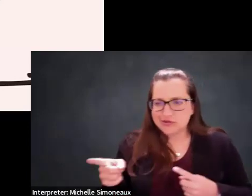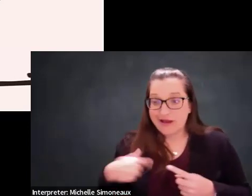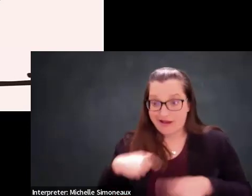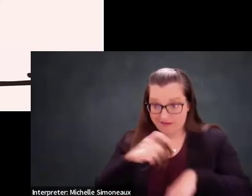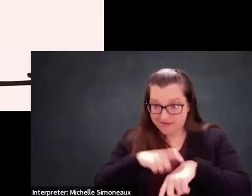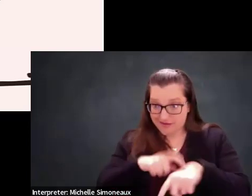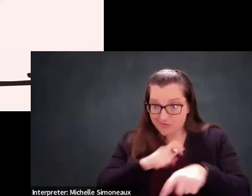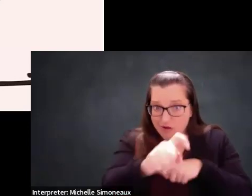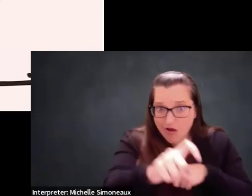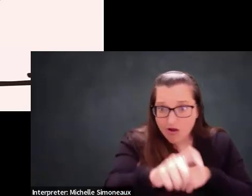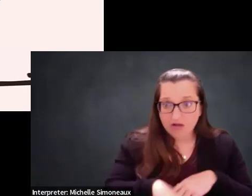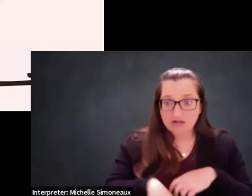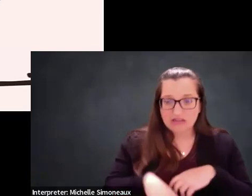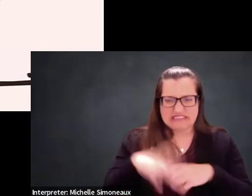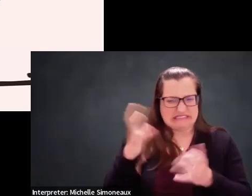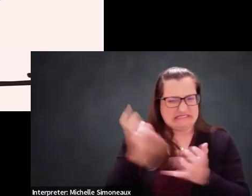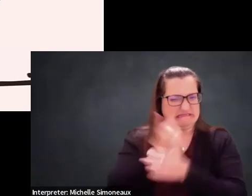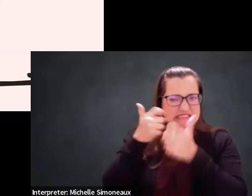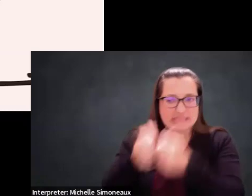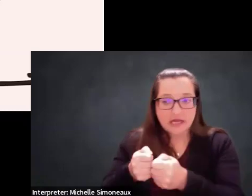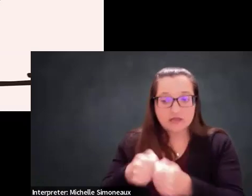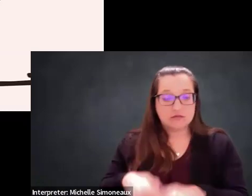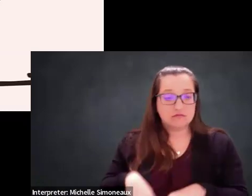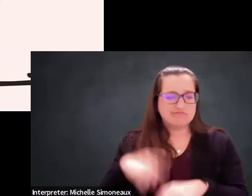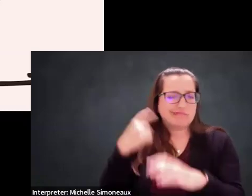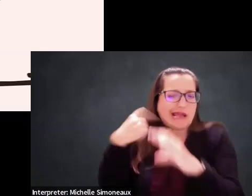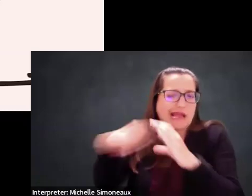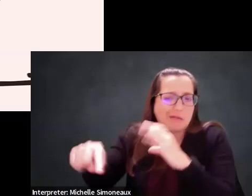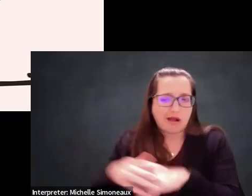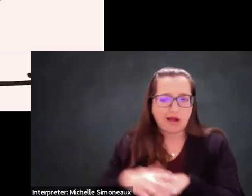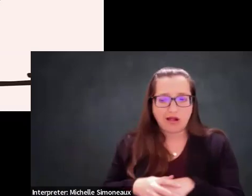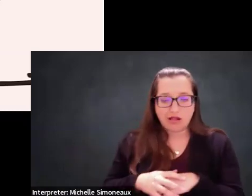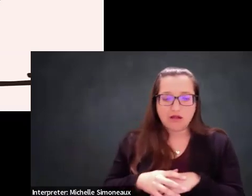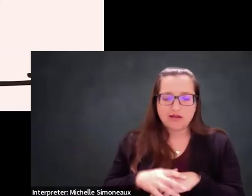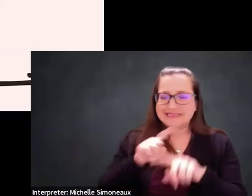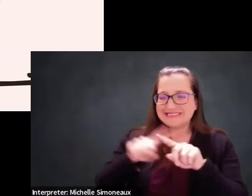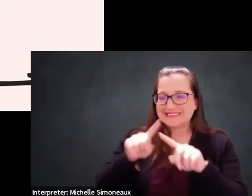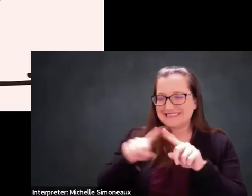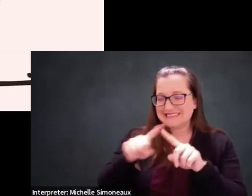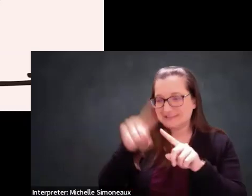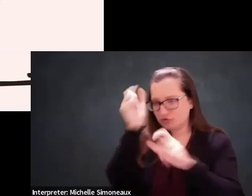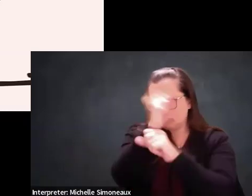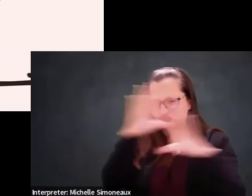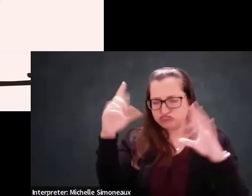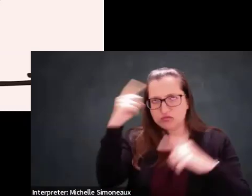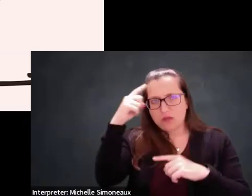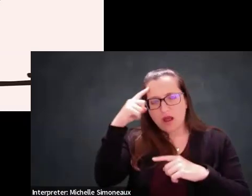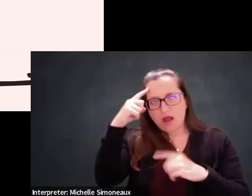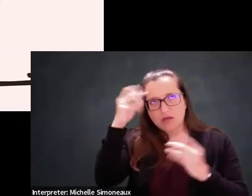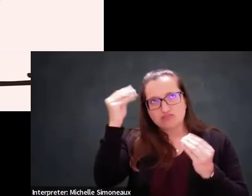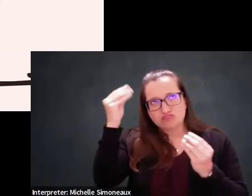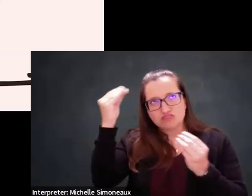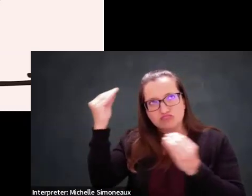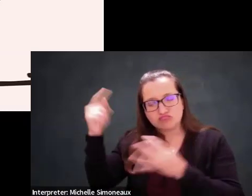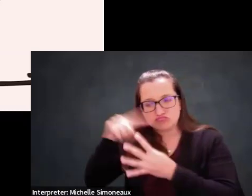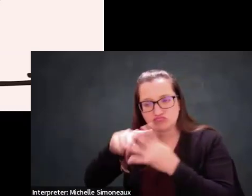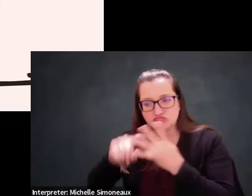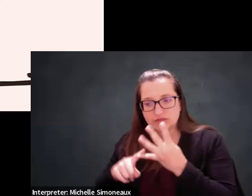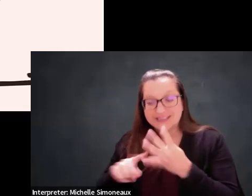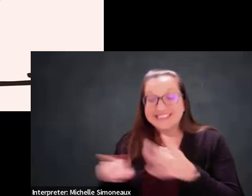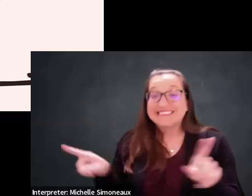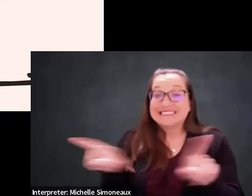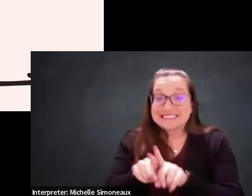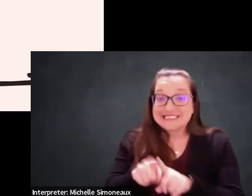later? Should I text them right now? Do I send them an email? So maybe there are different scenarios that are running through your head. And the same thing goes for all of our AEC